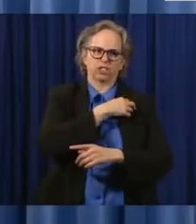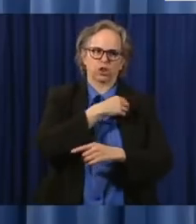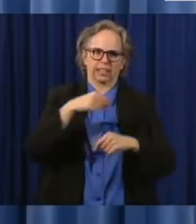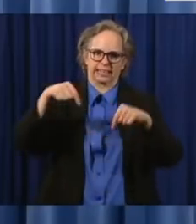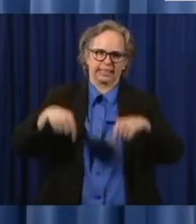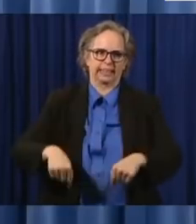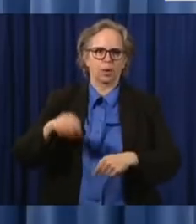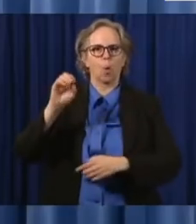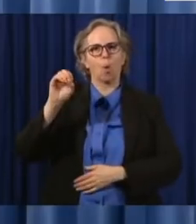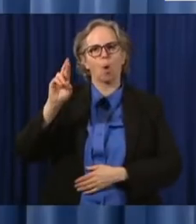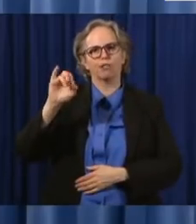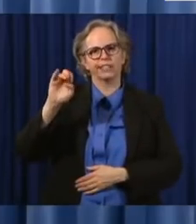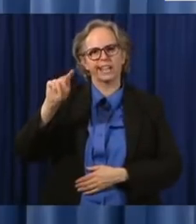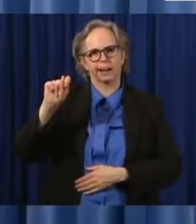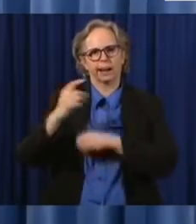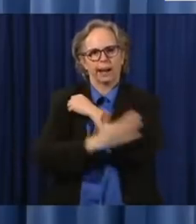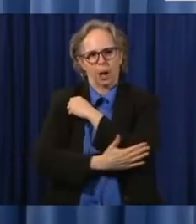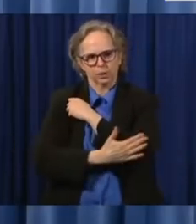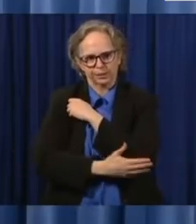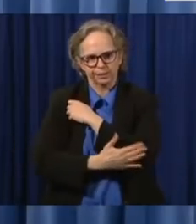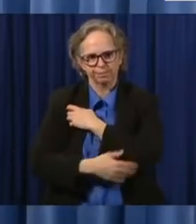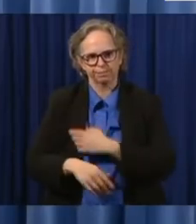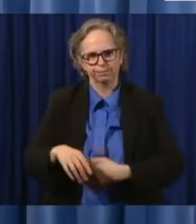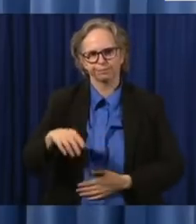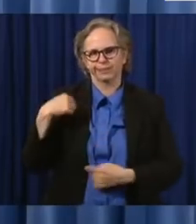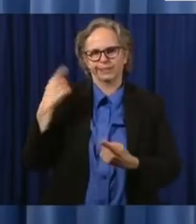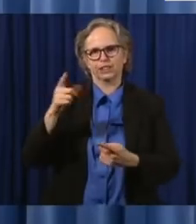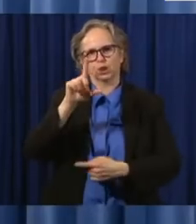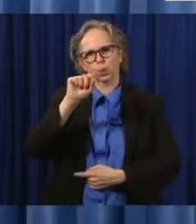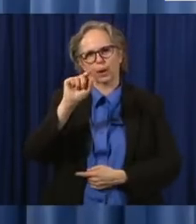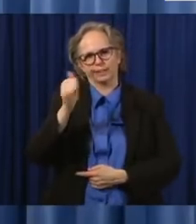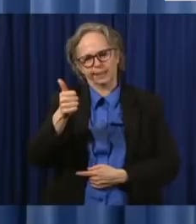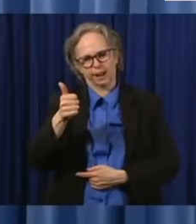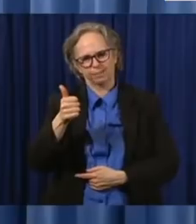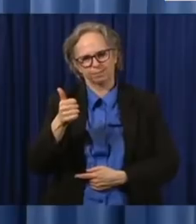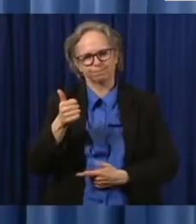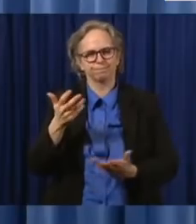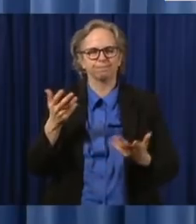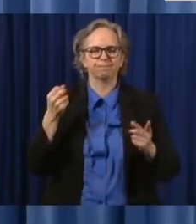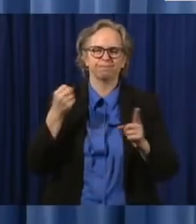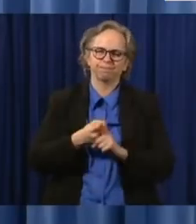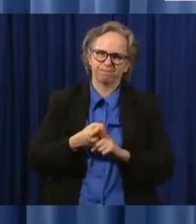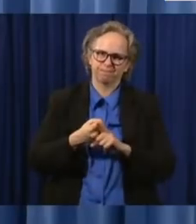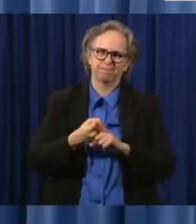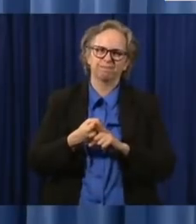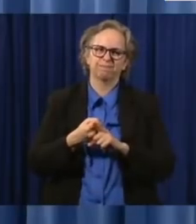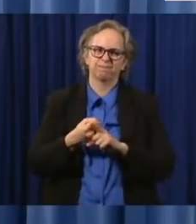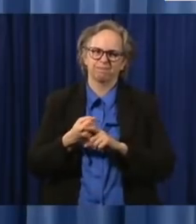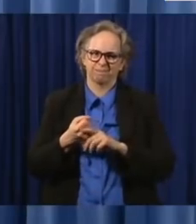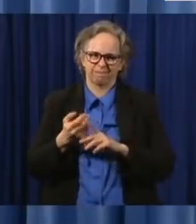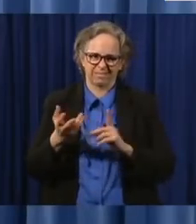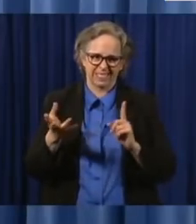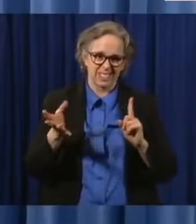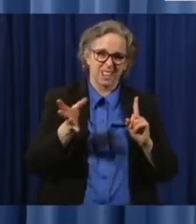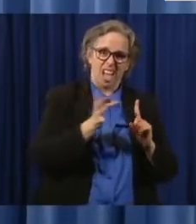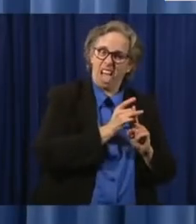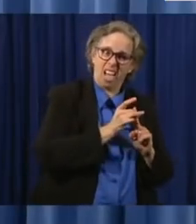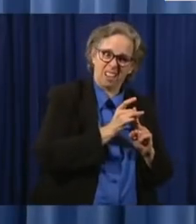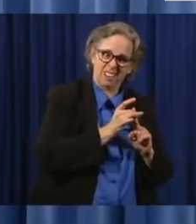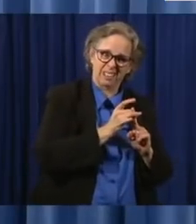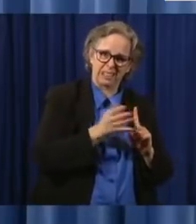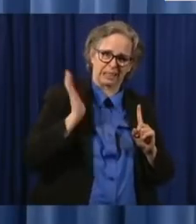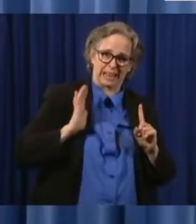of 2010. He'd been off work with symptoms of the virus since April 20th, and he later tested positive